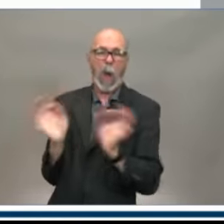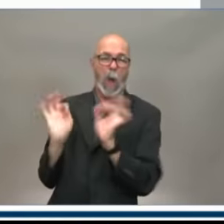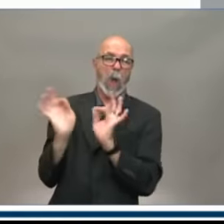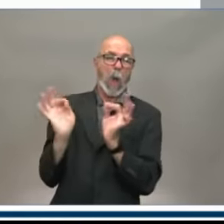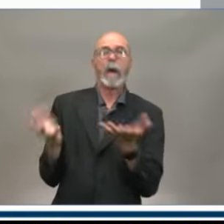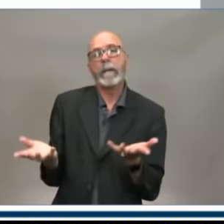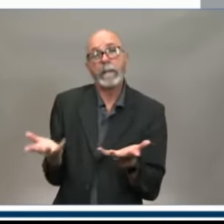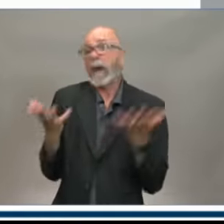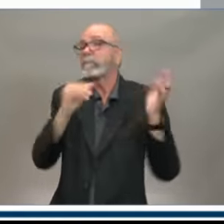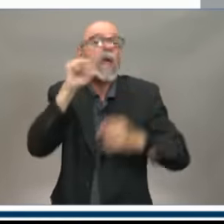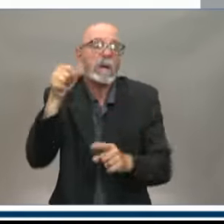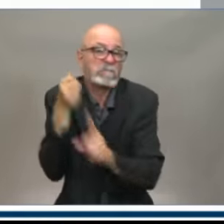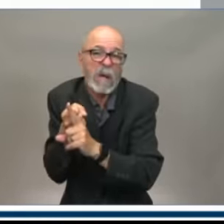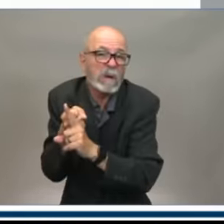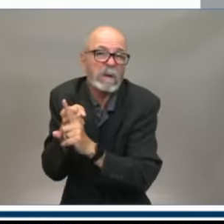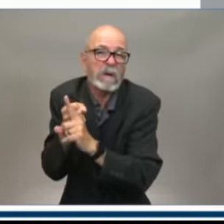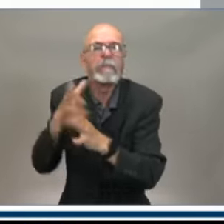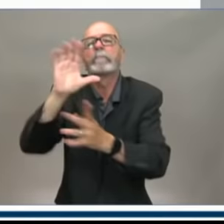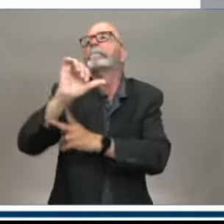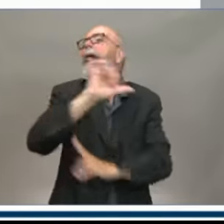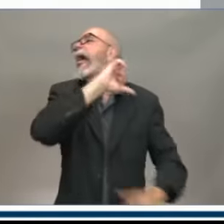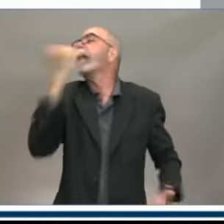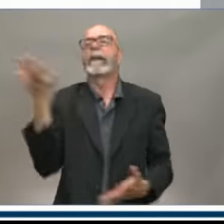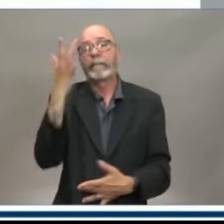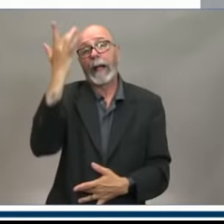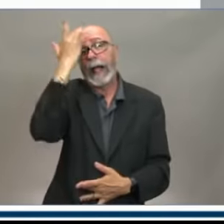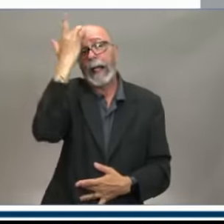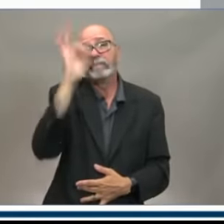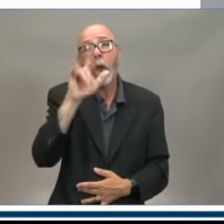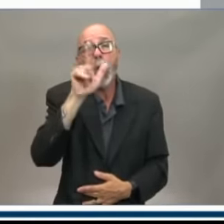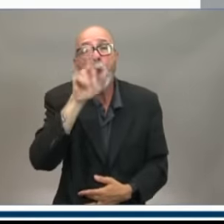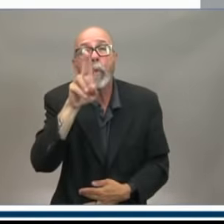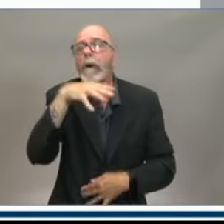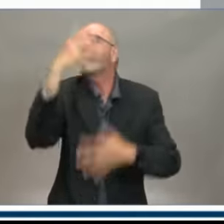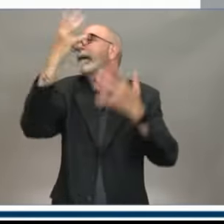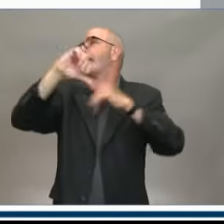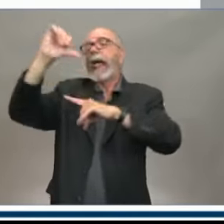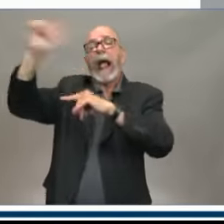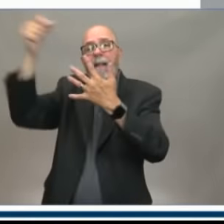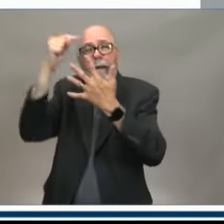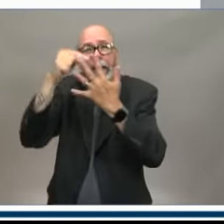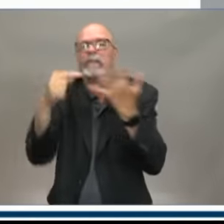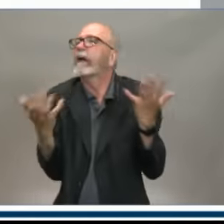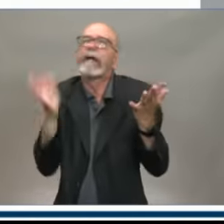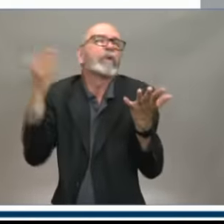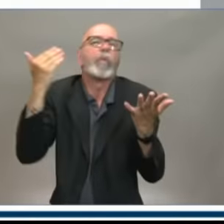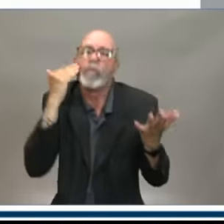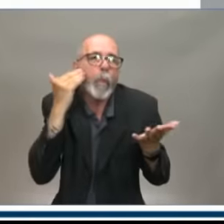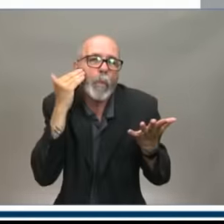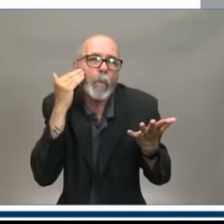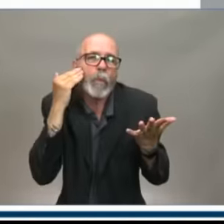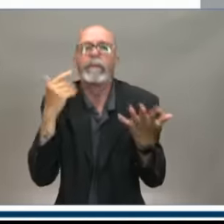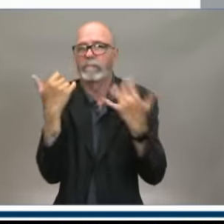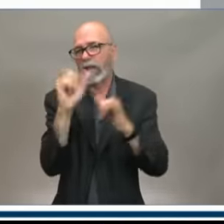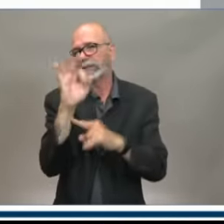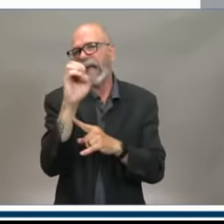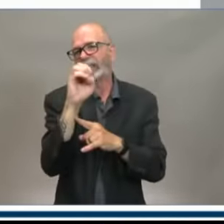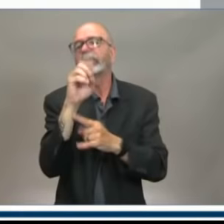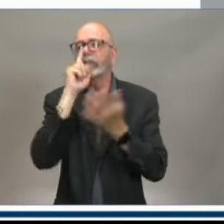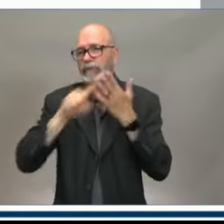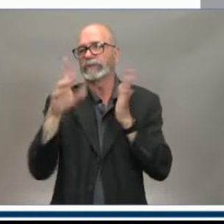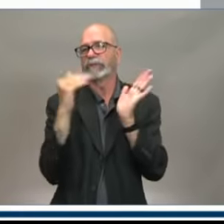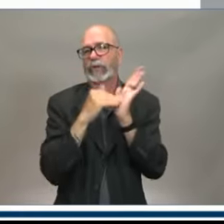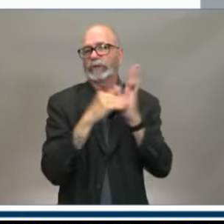may have something else, and then they get the ongoing medical attention for whatever else it might be as necessary and